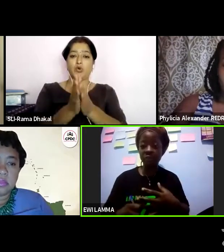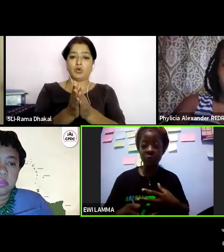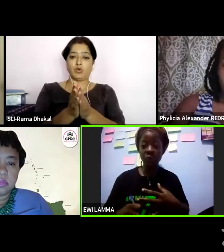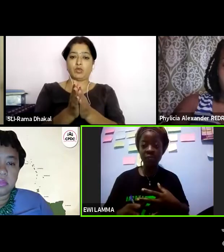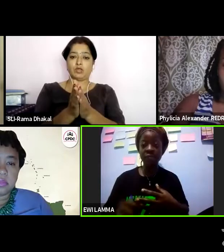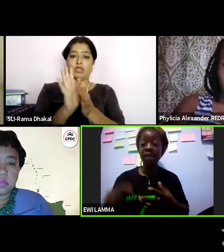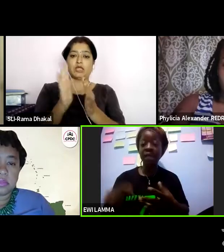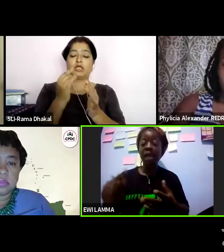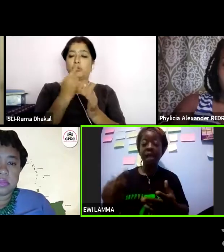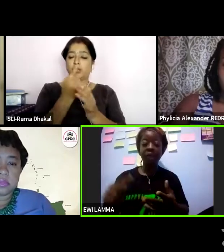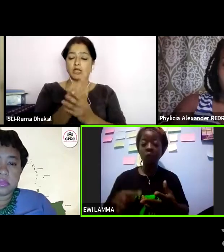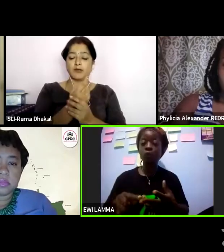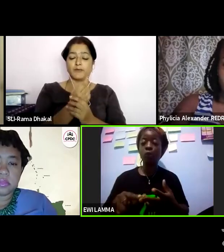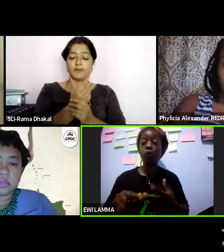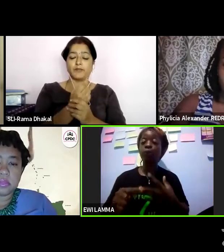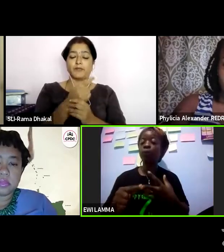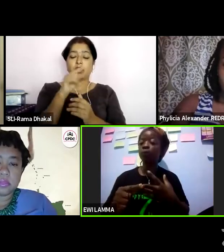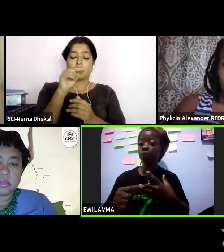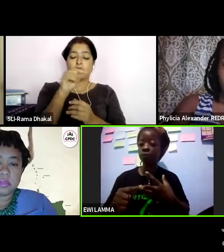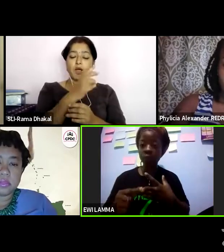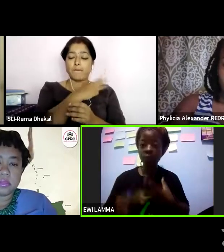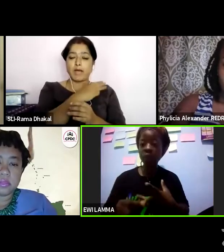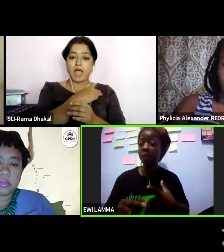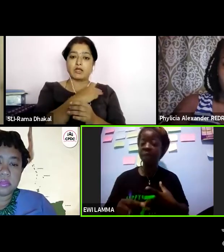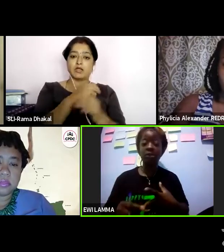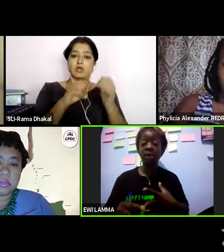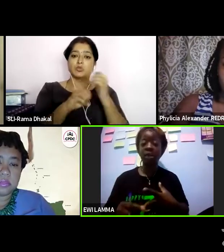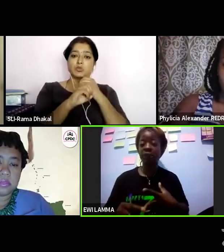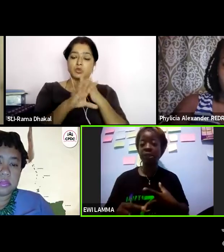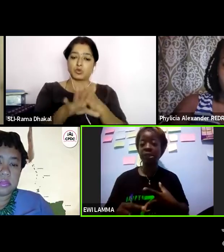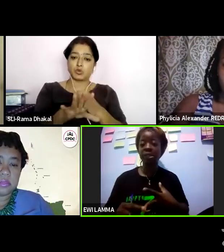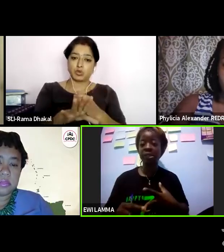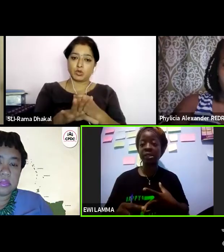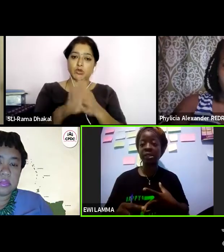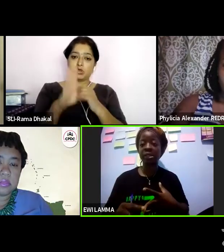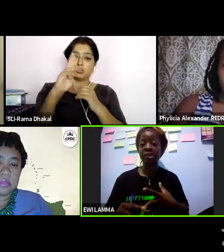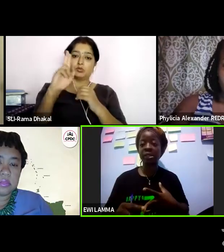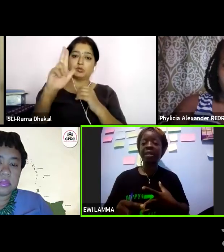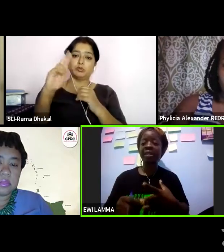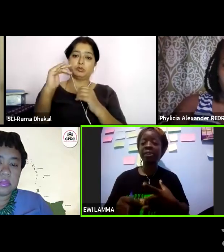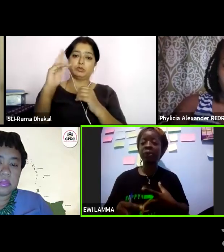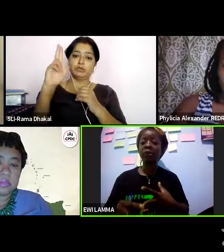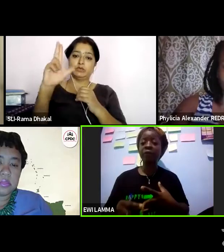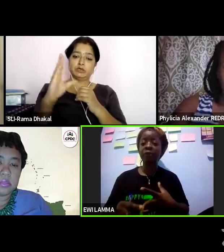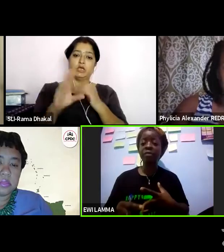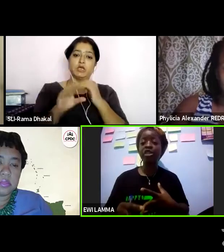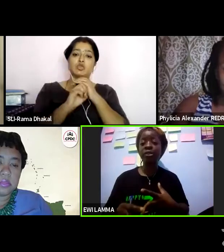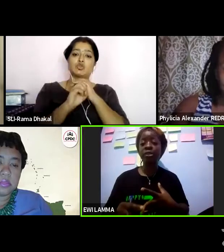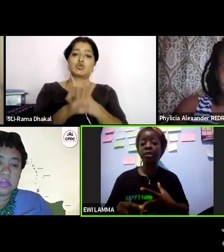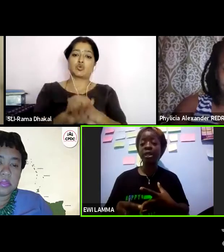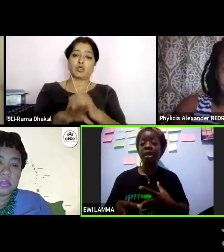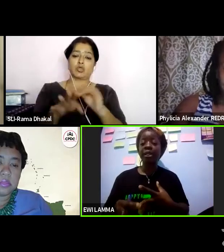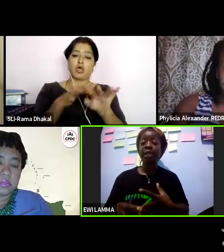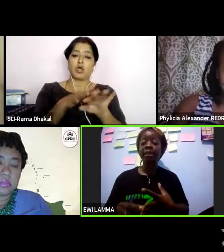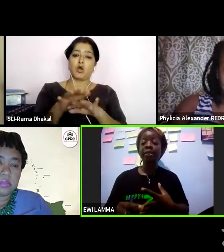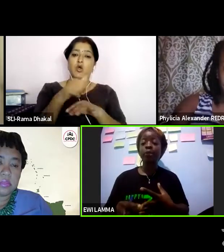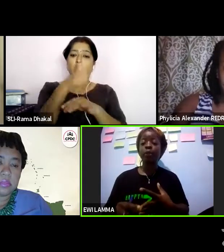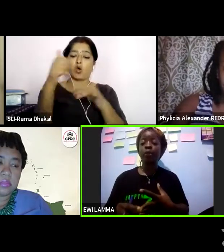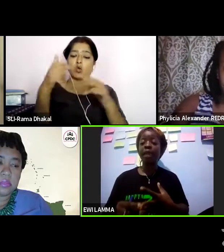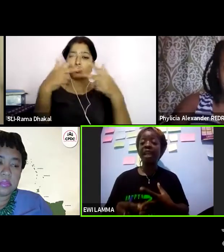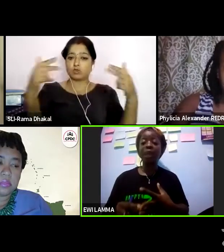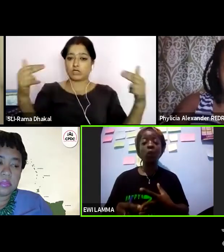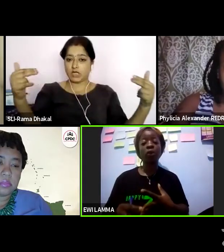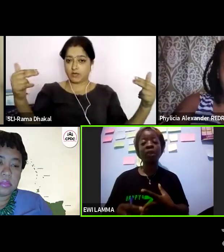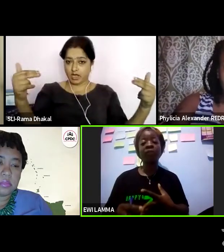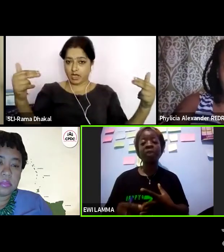financial resources, and also material resources. There are detailed informations that